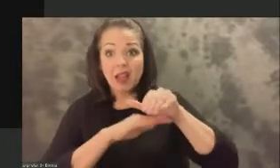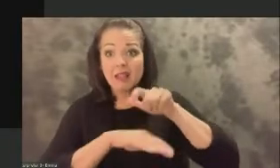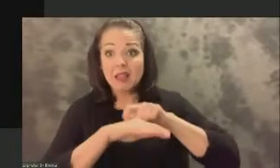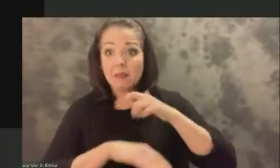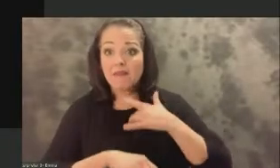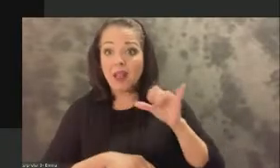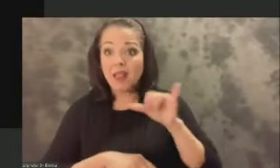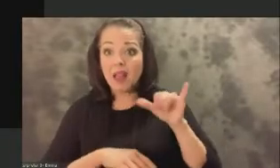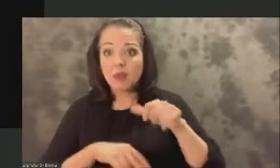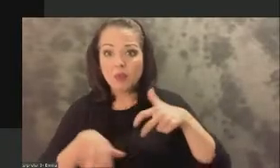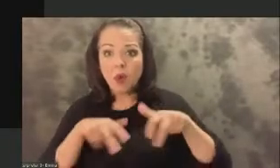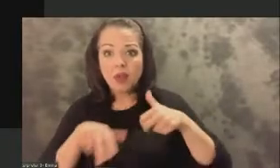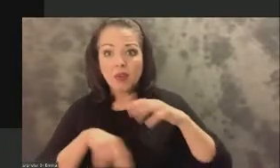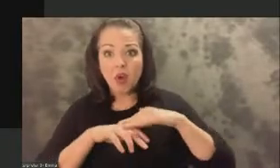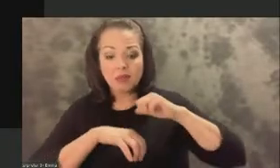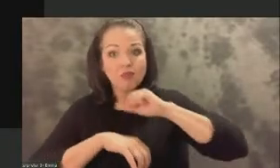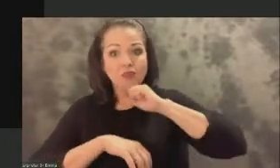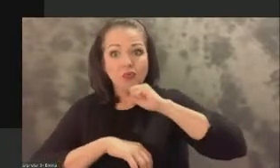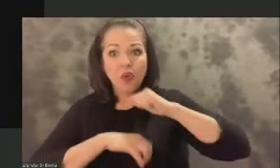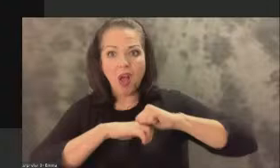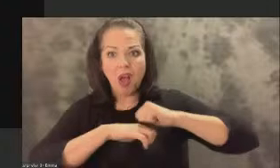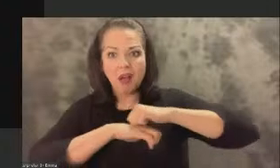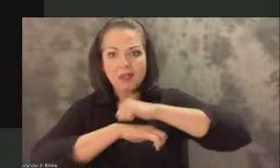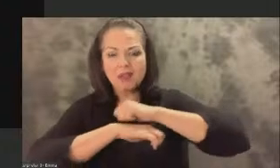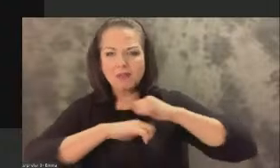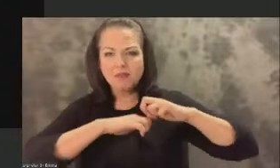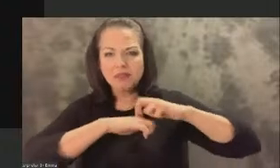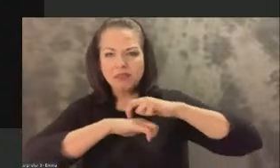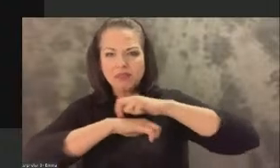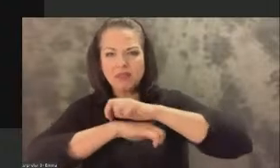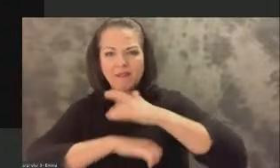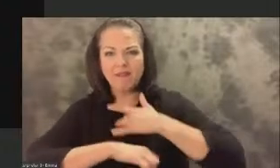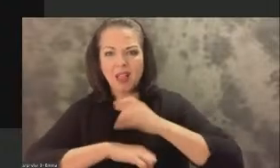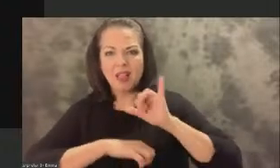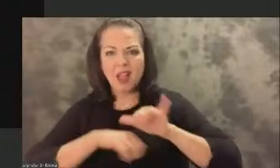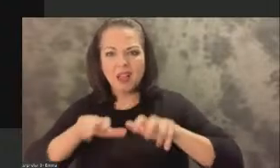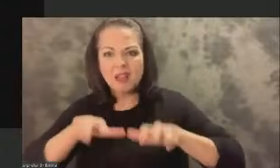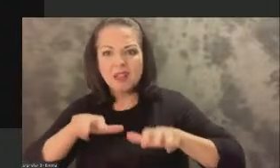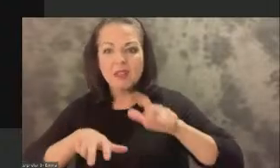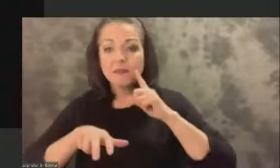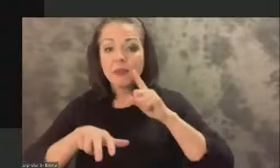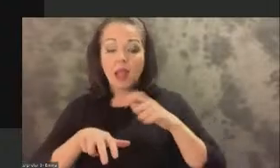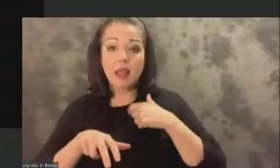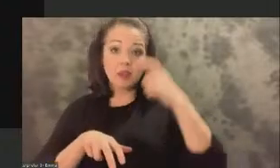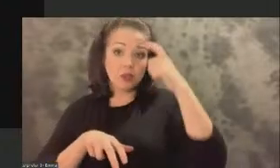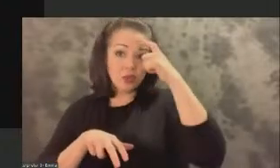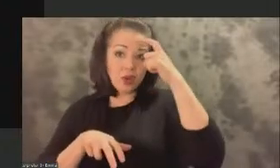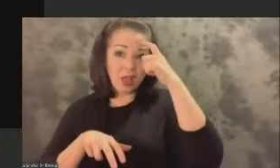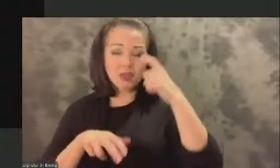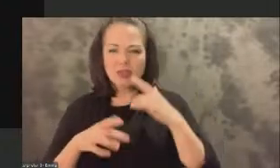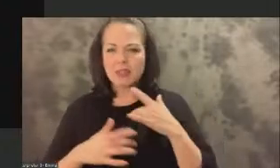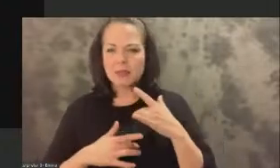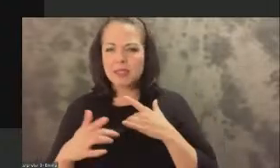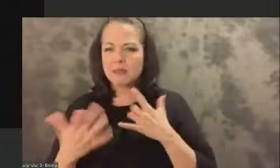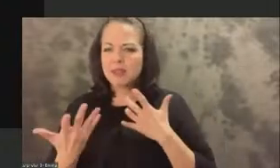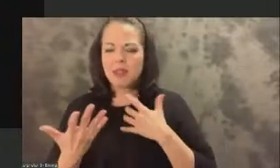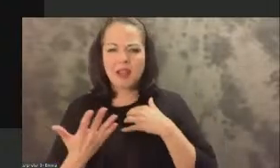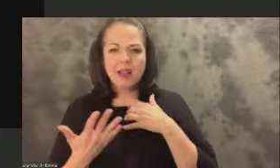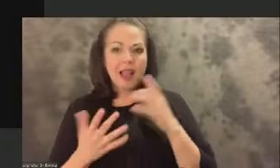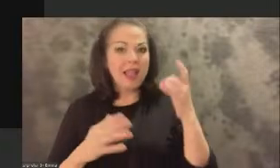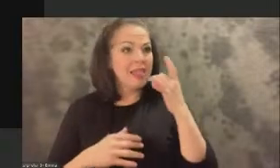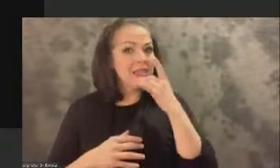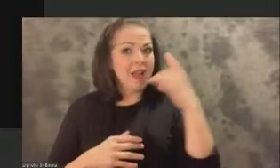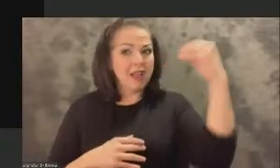rocks. I also had a lot of neurological symptoms. Some of the only thing I could do, because light and sound